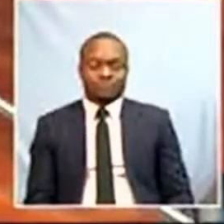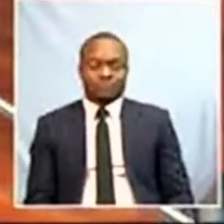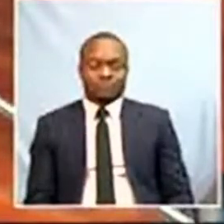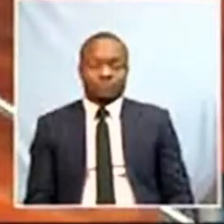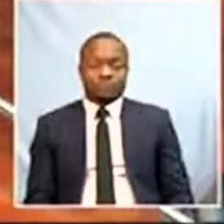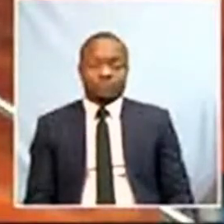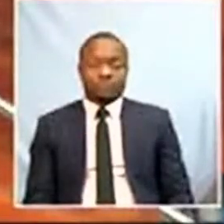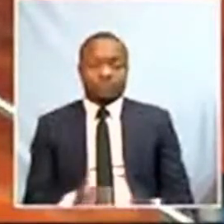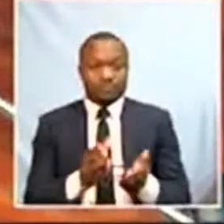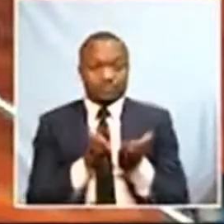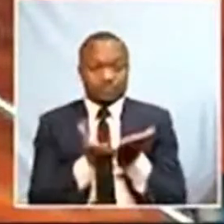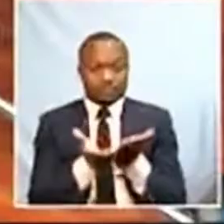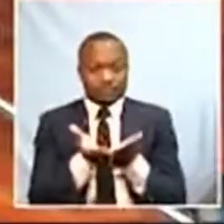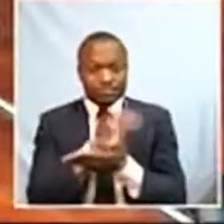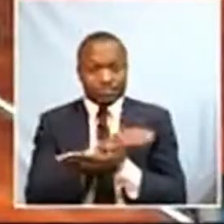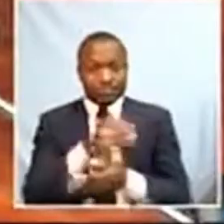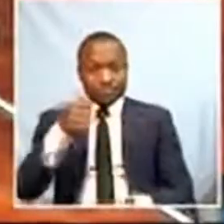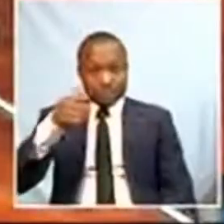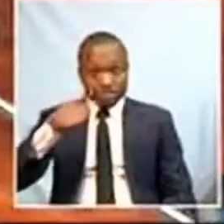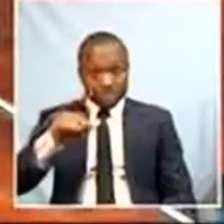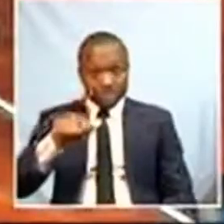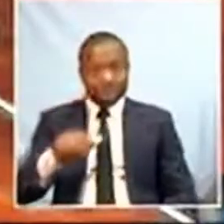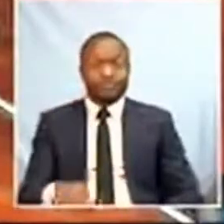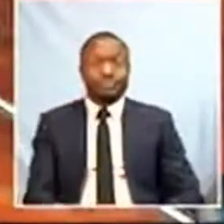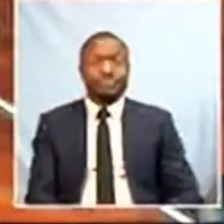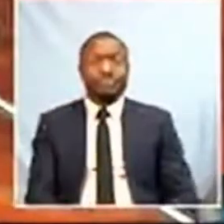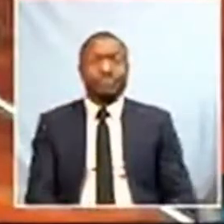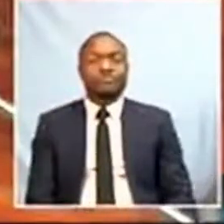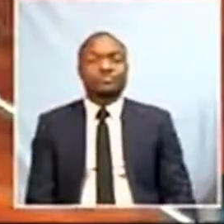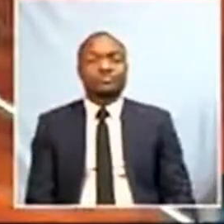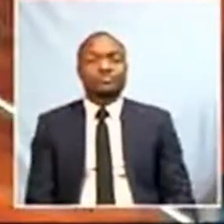That is page 10. Okay.